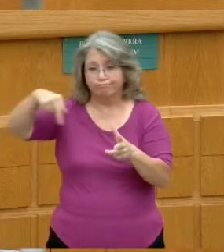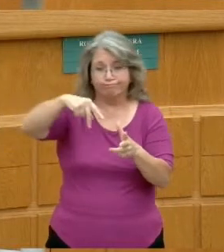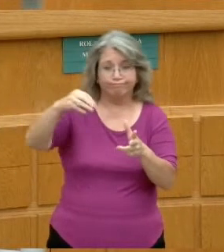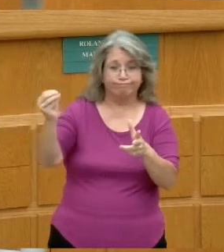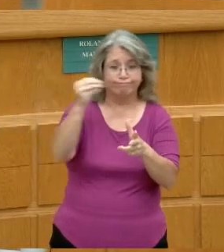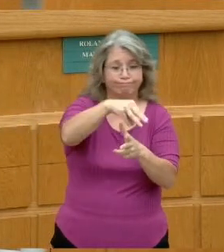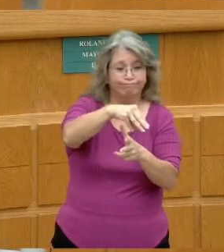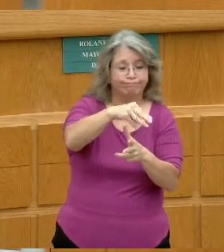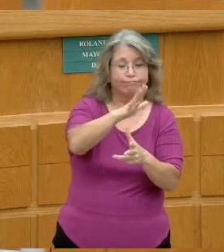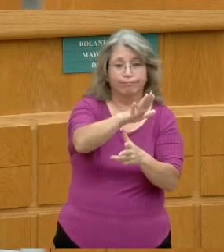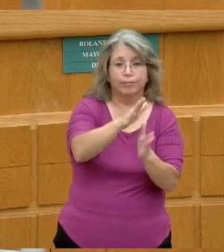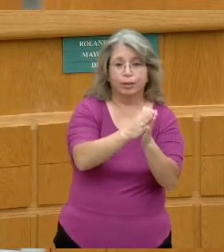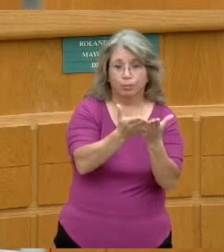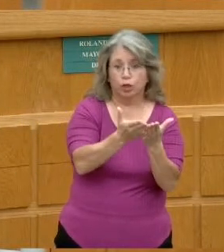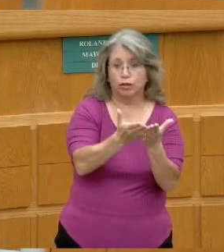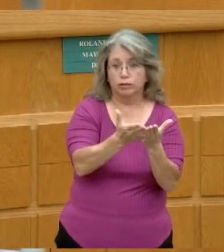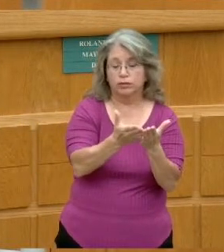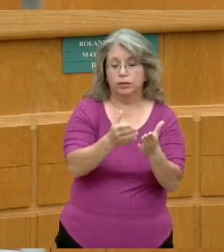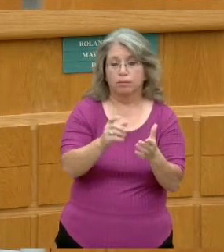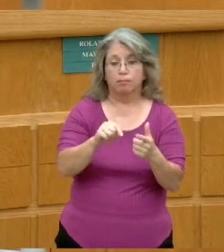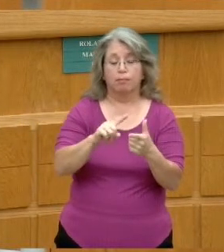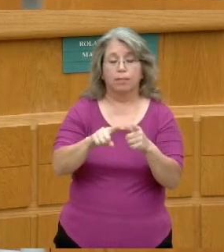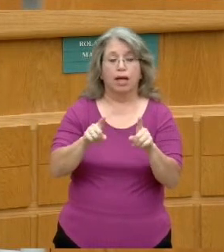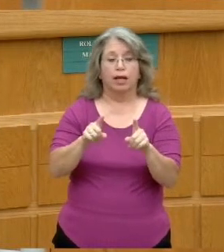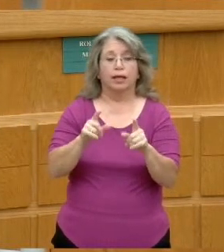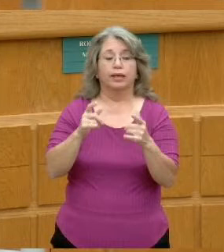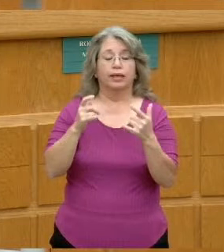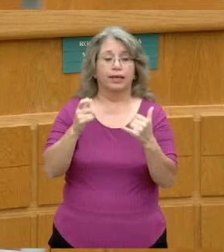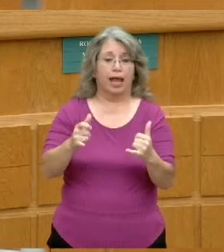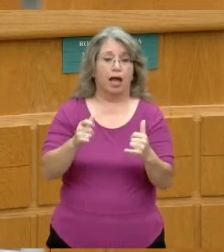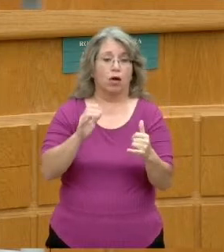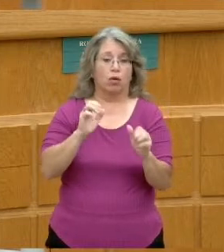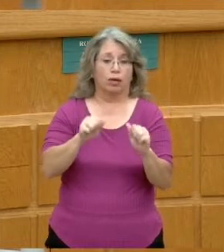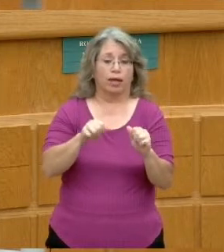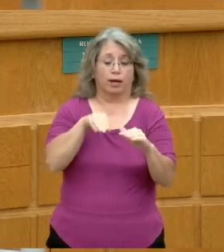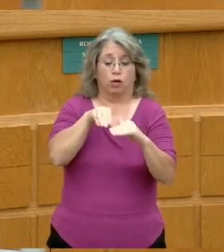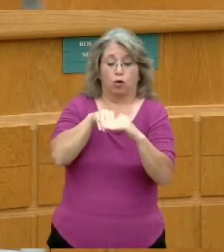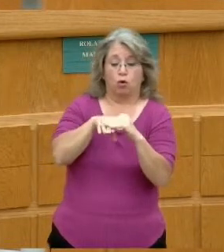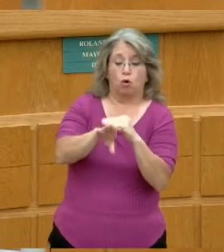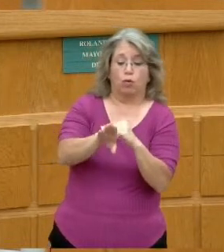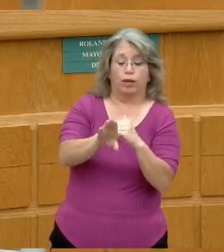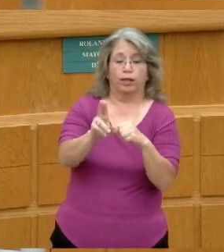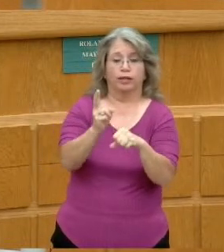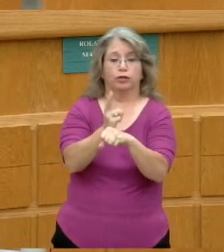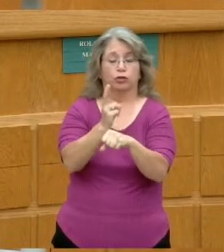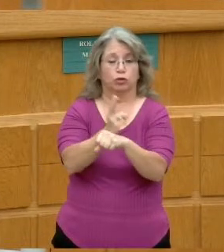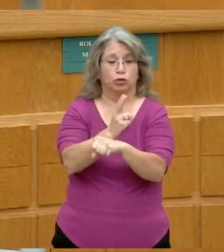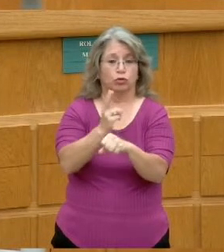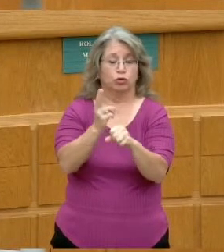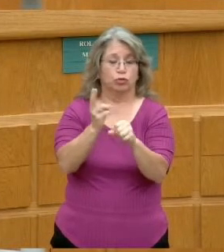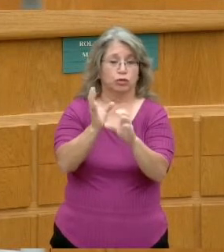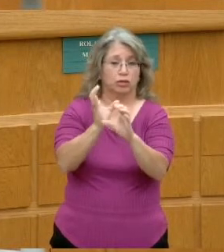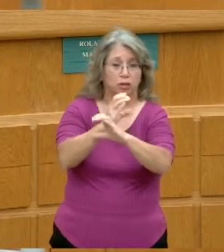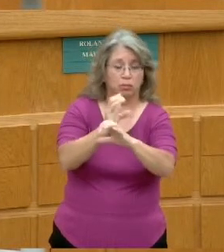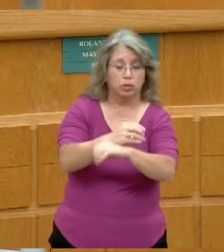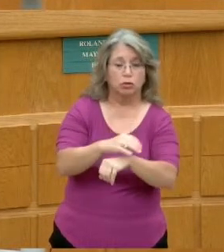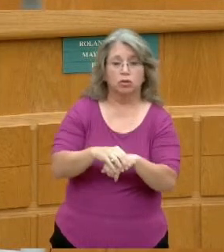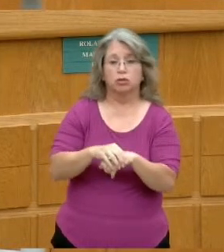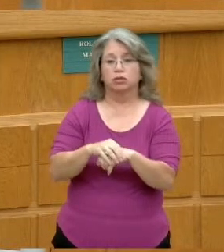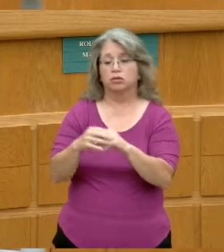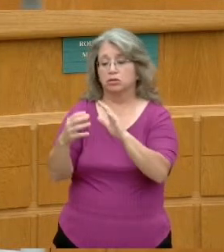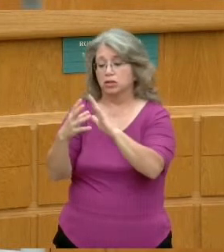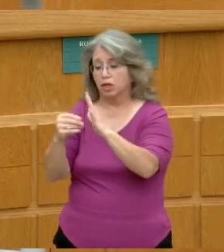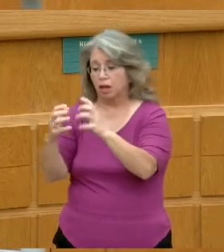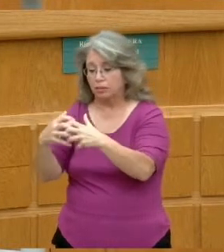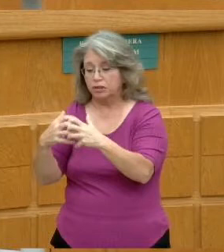drop. But these improved services, including that computer internet access, copy machine use, and access to public review documents,